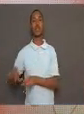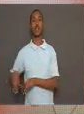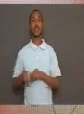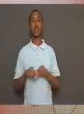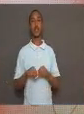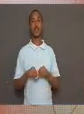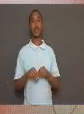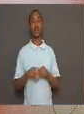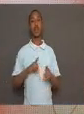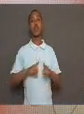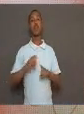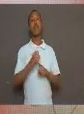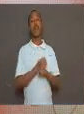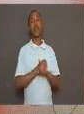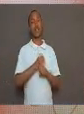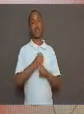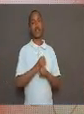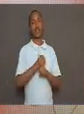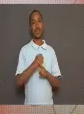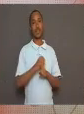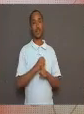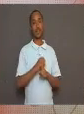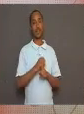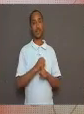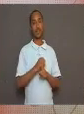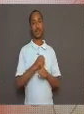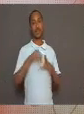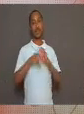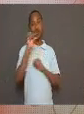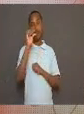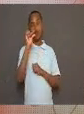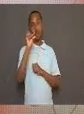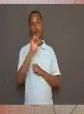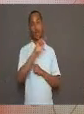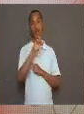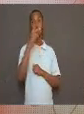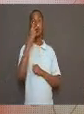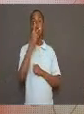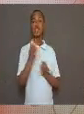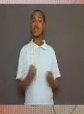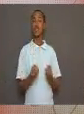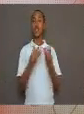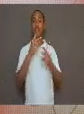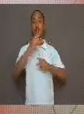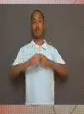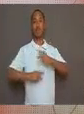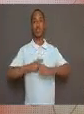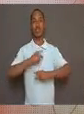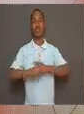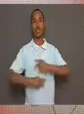Students, let us do an activity. In a moment, you will see several